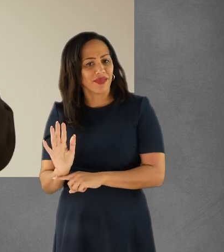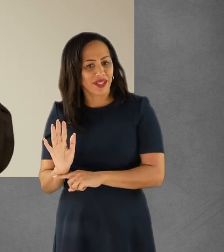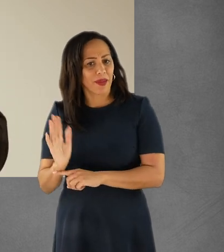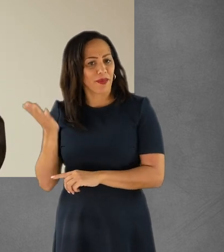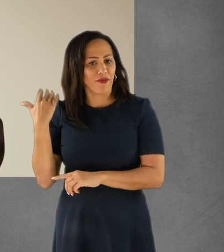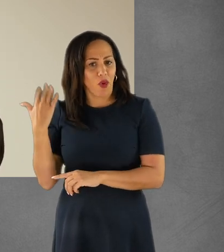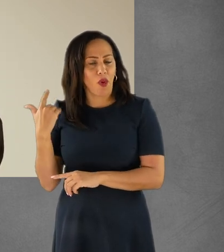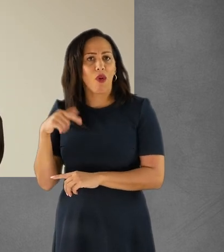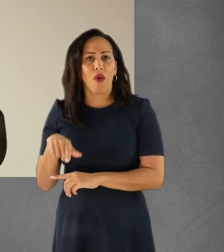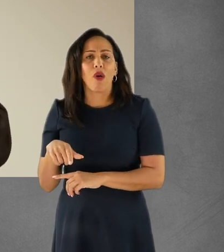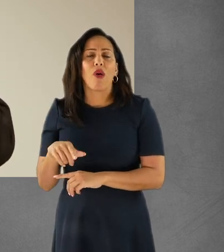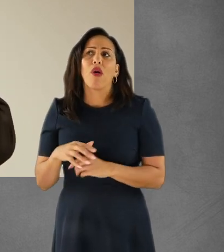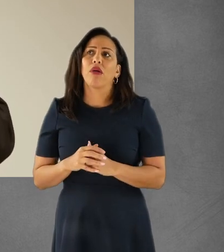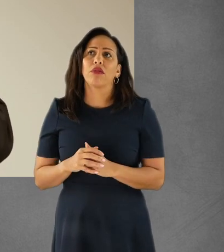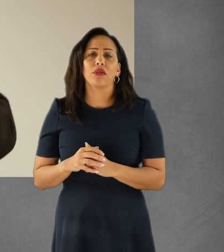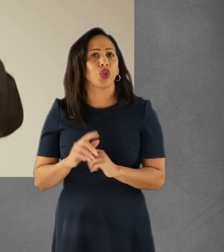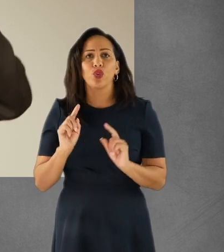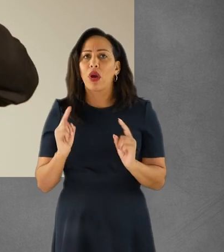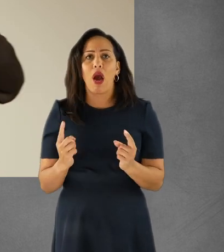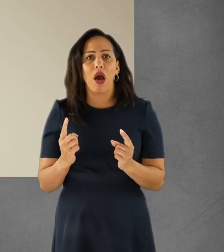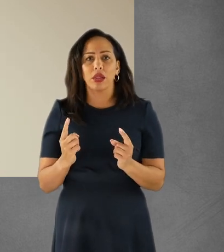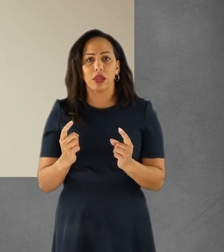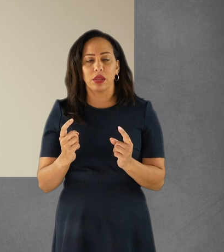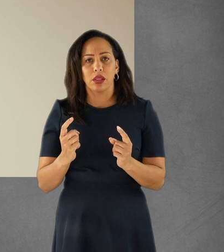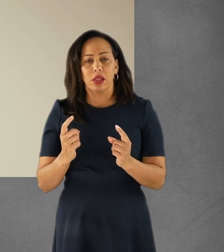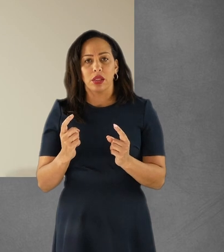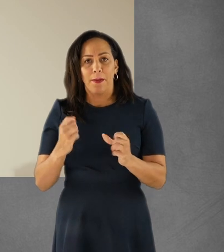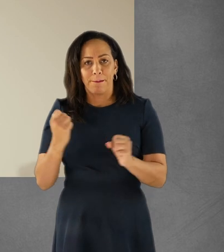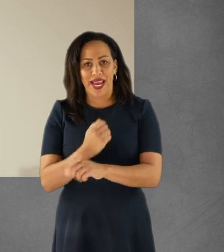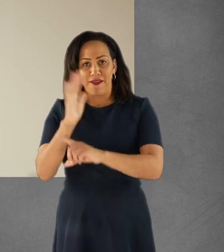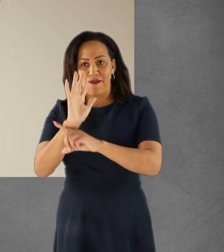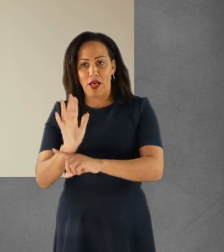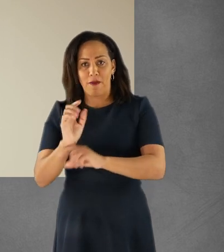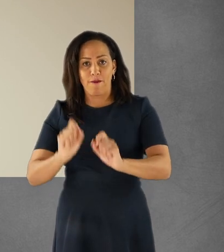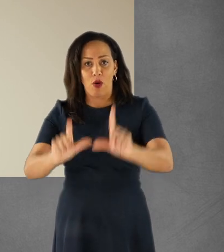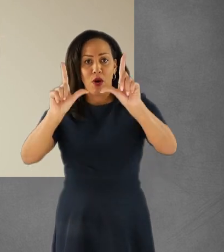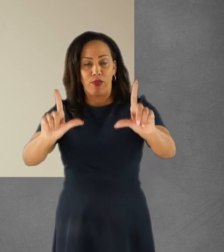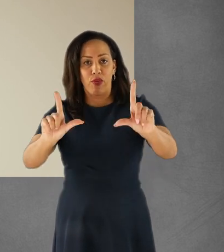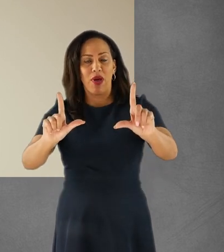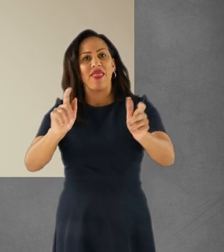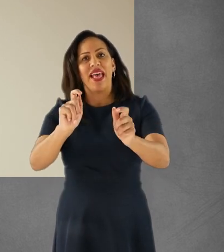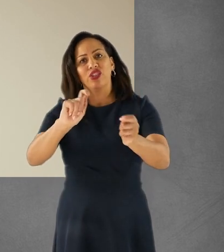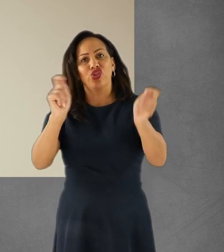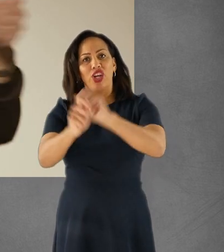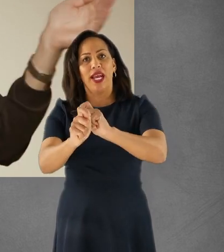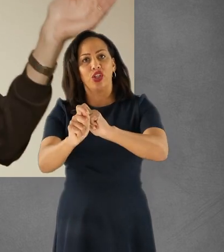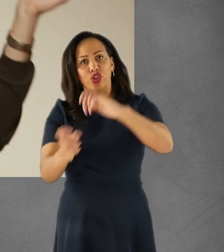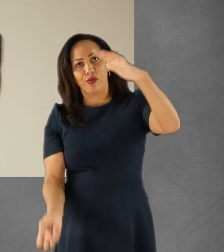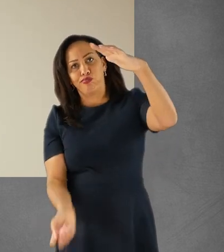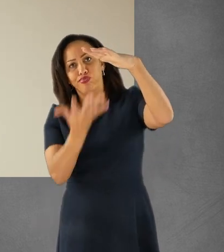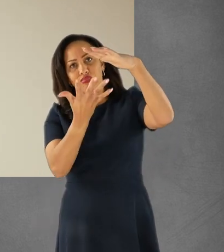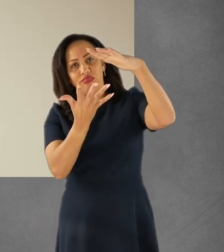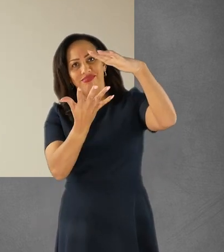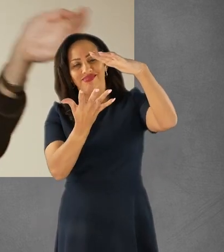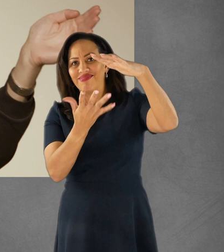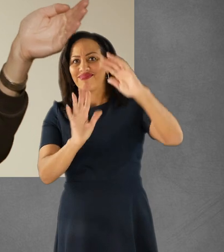film before, we make films, and it was incredibly hard to shift this plane to that, because you don't have any kind of off-camera that